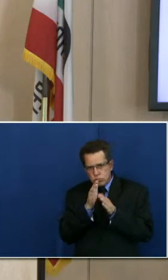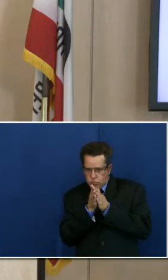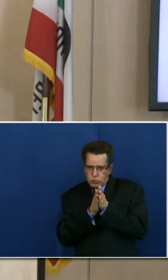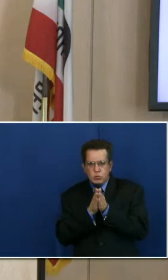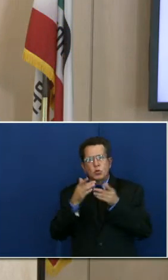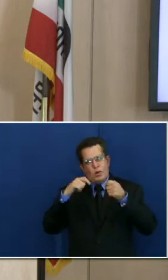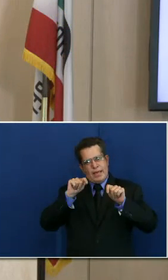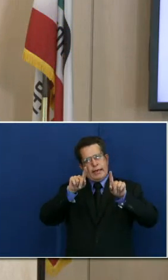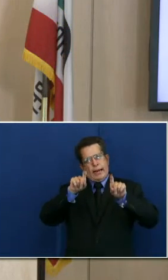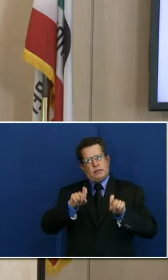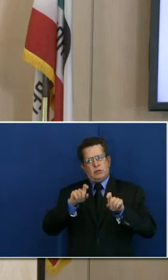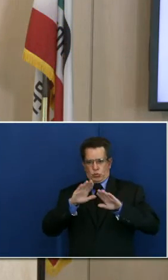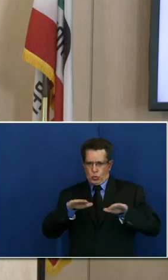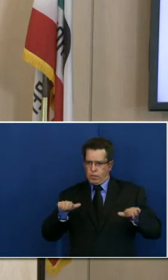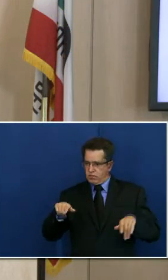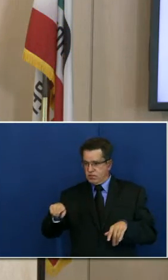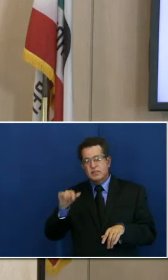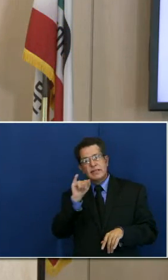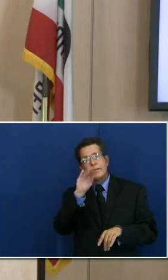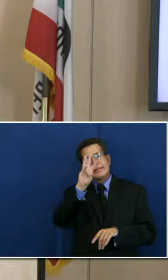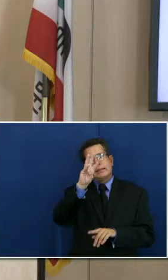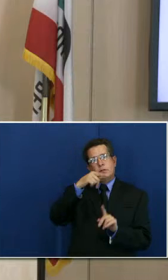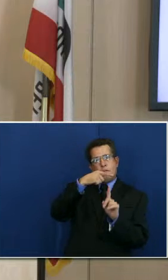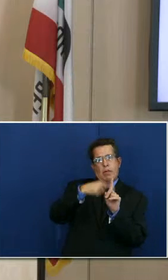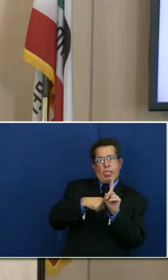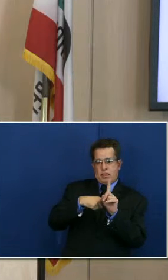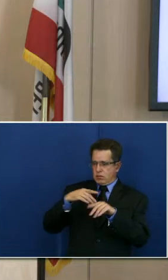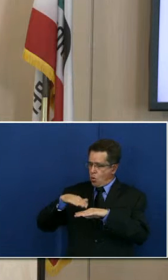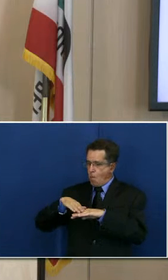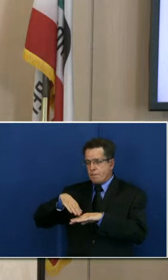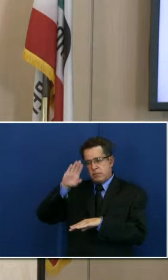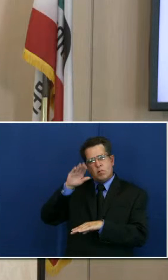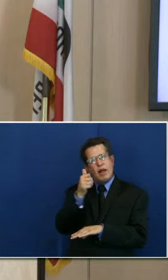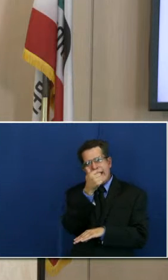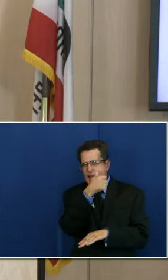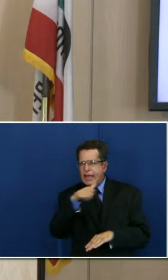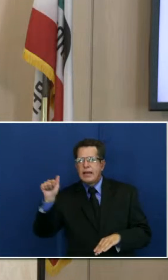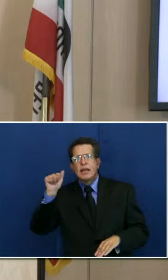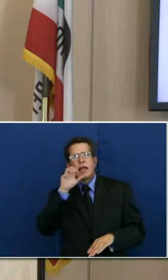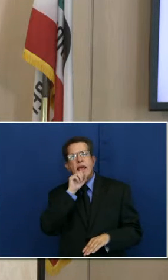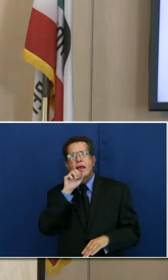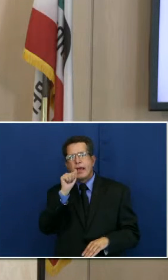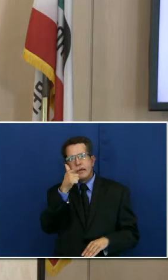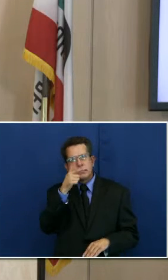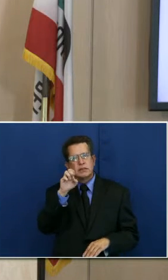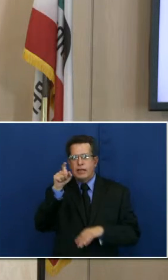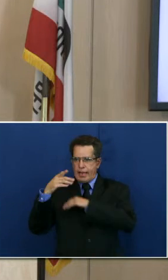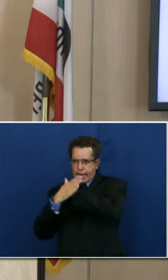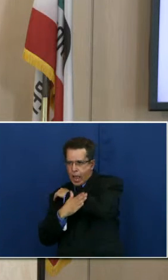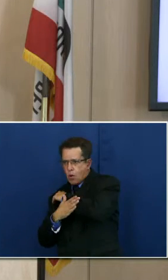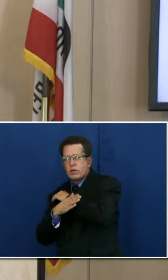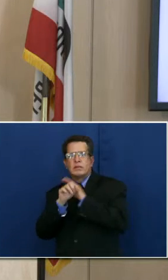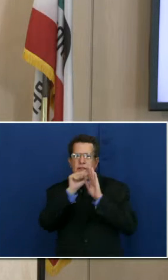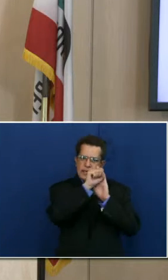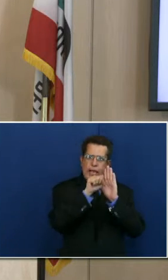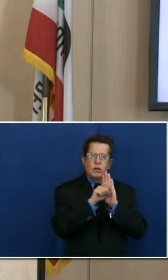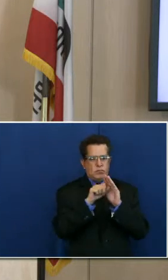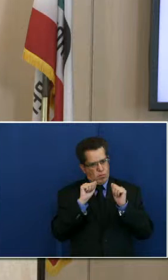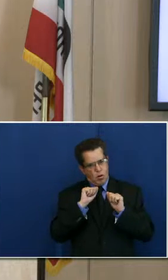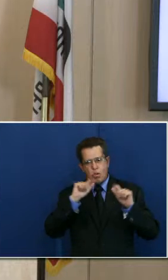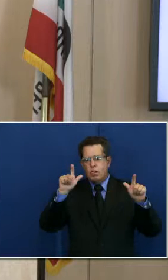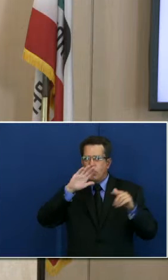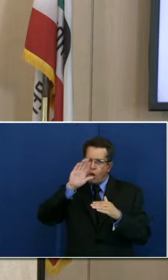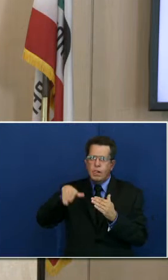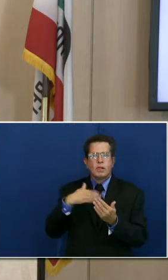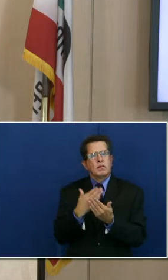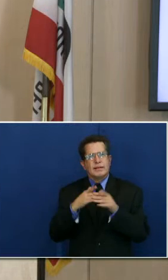test children as young as 6 months and older at all of our county and state testing sites. So we're trying